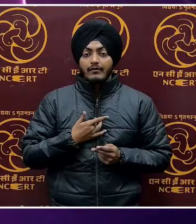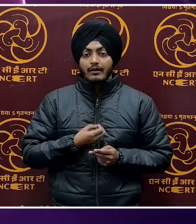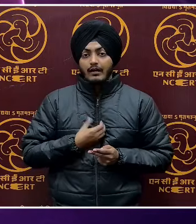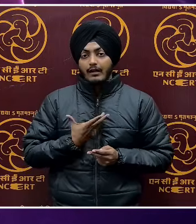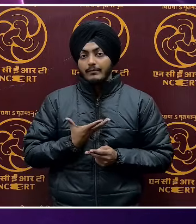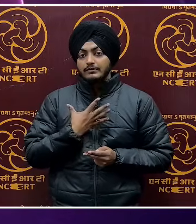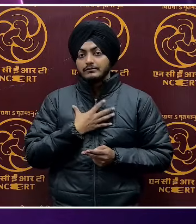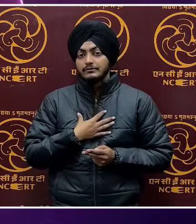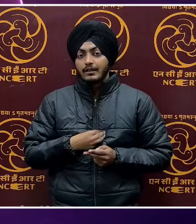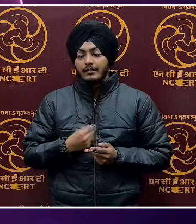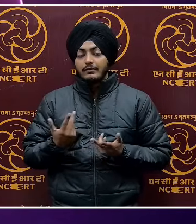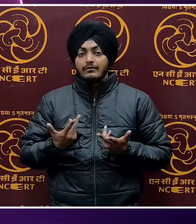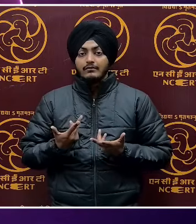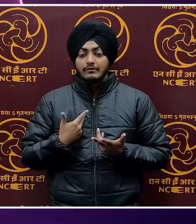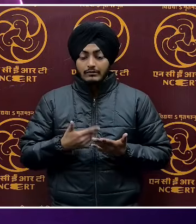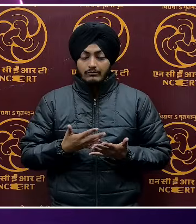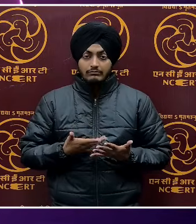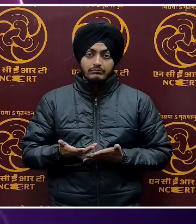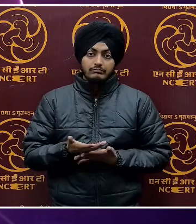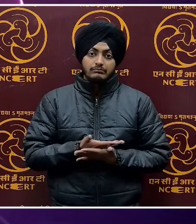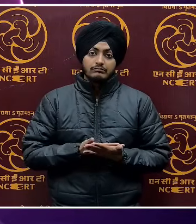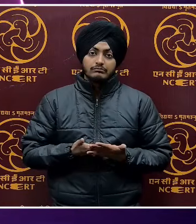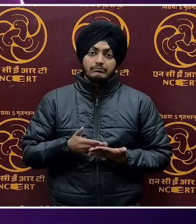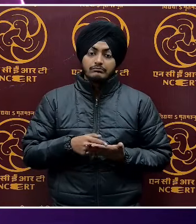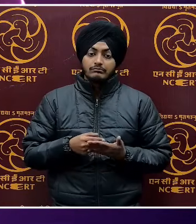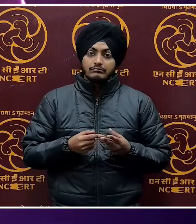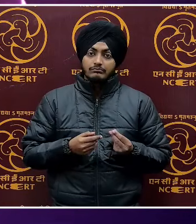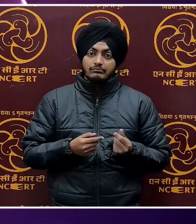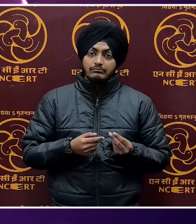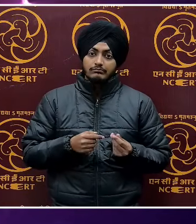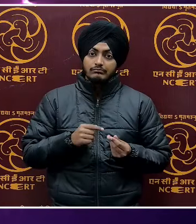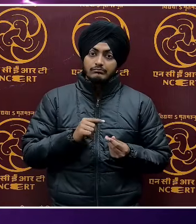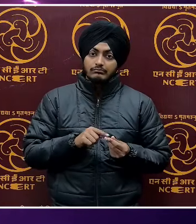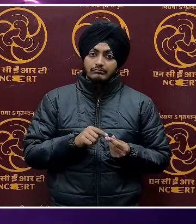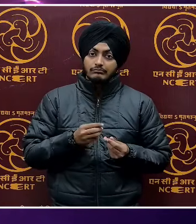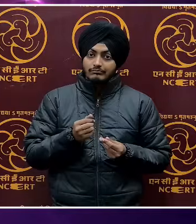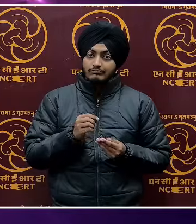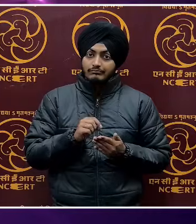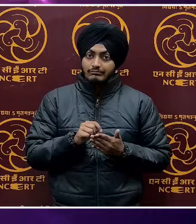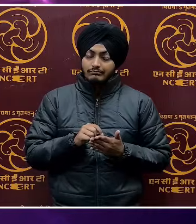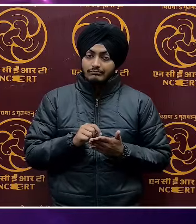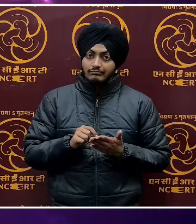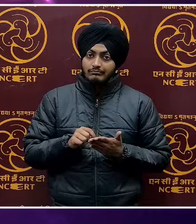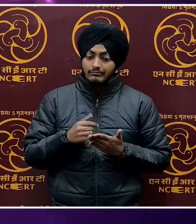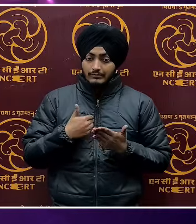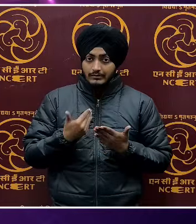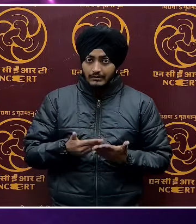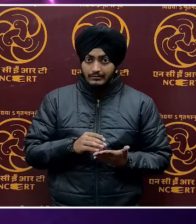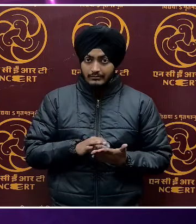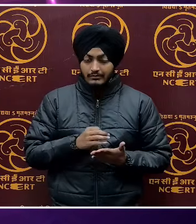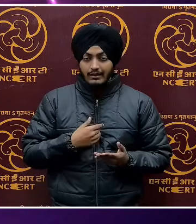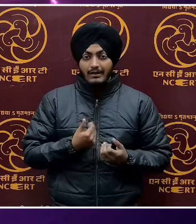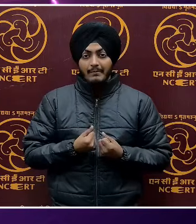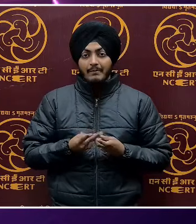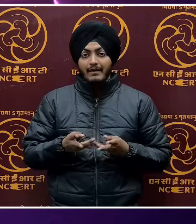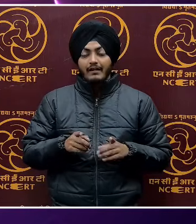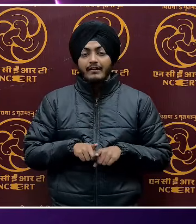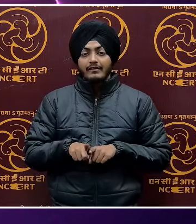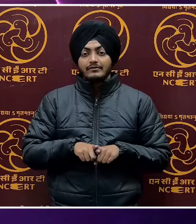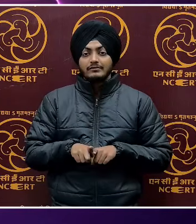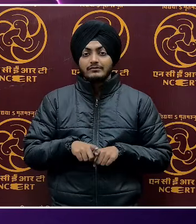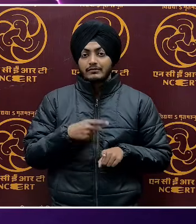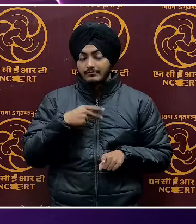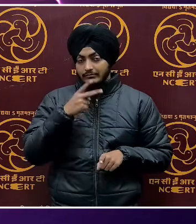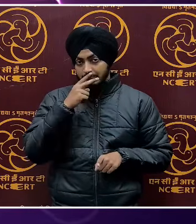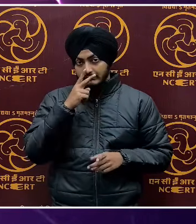going to make us feel happy. Now we talked about grains and water, right? Okay. Yes, so we'll take certain example of of that also, let